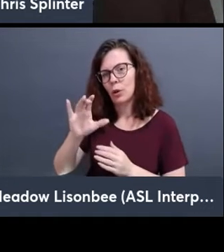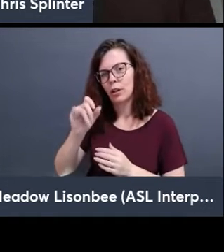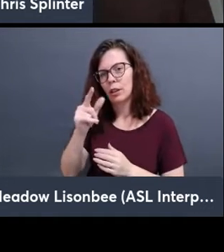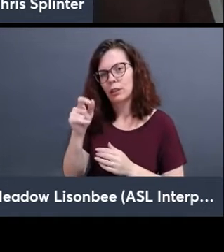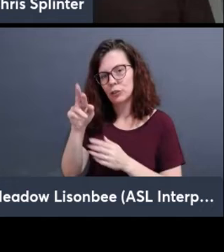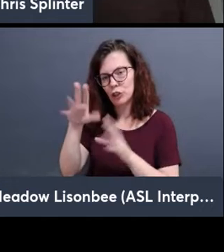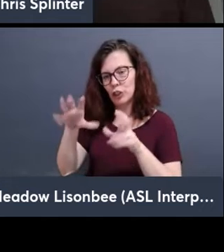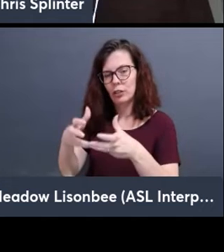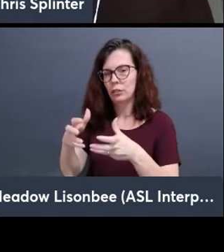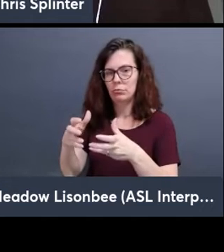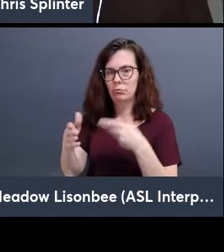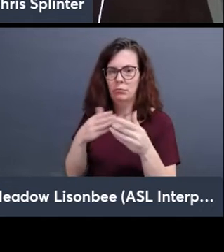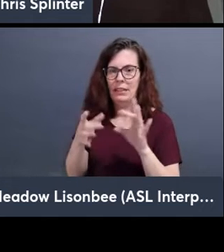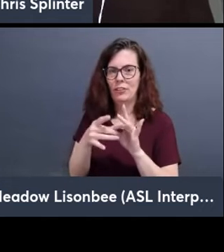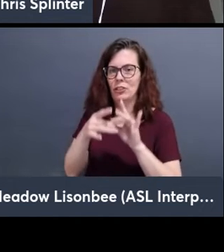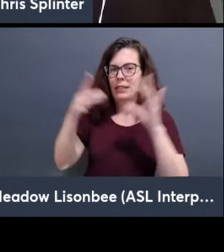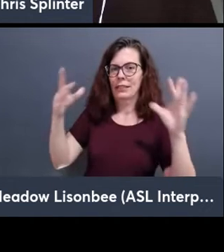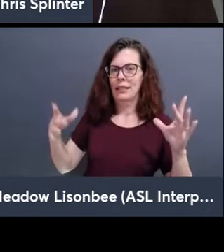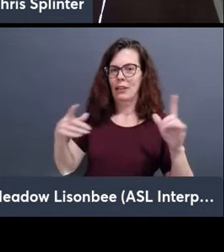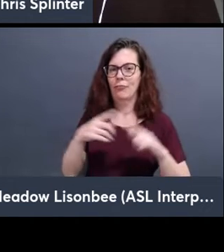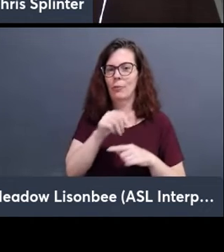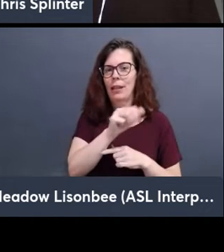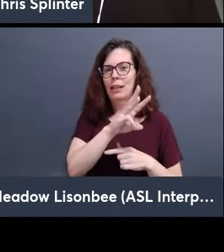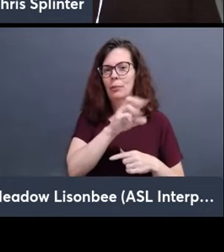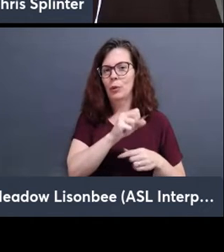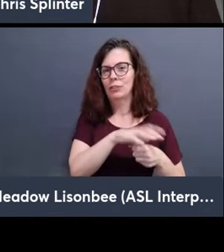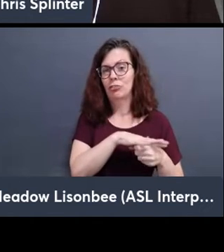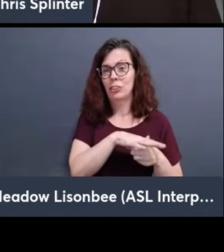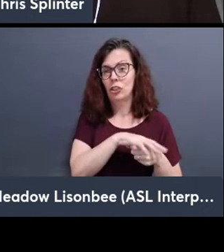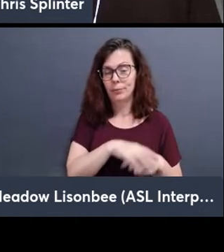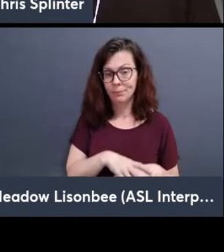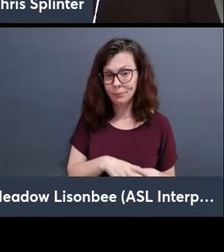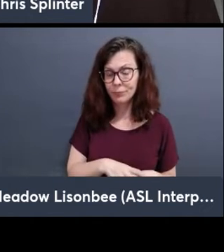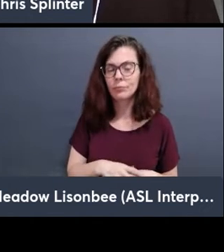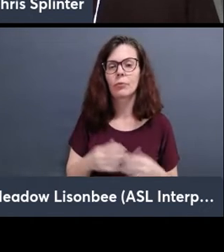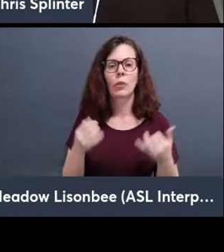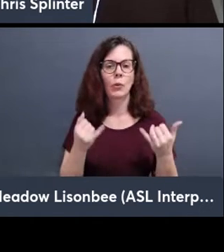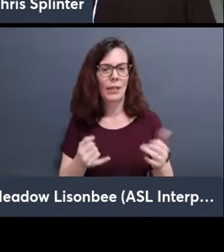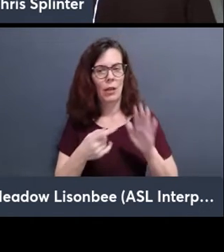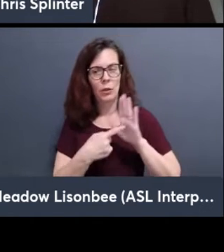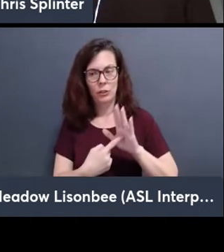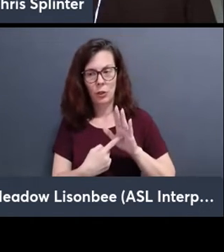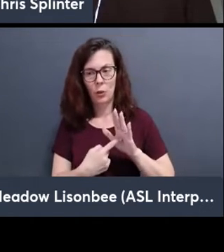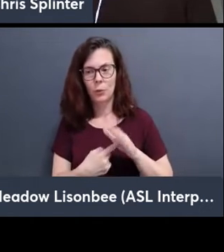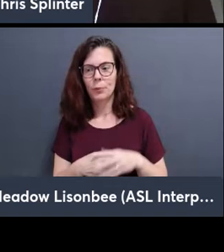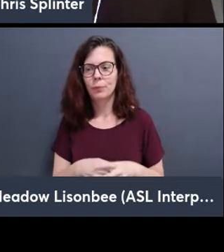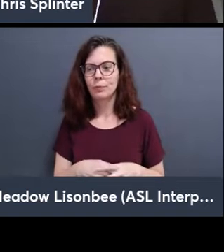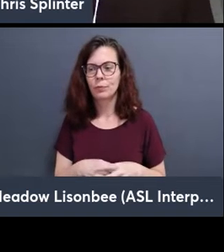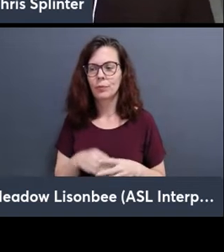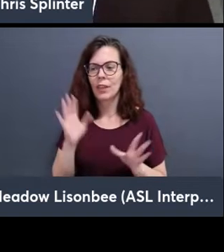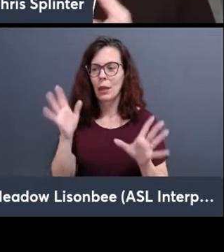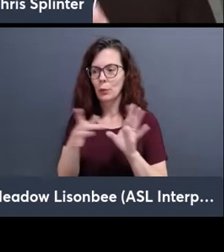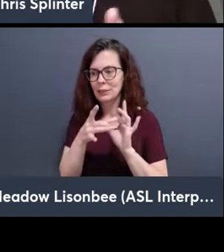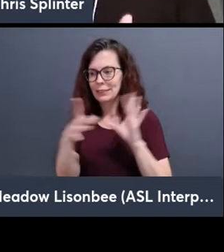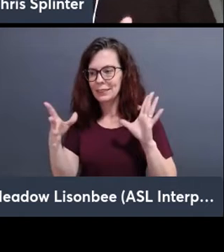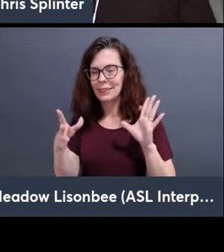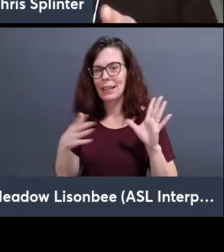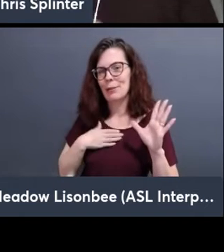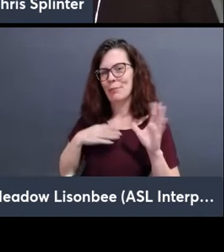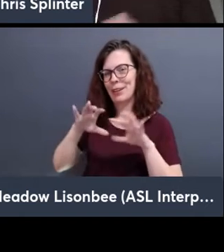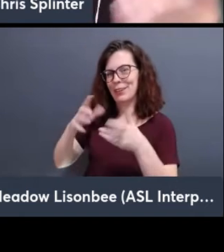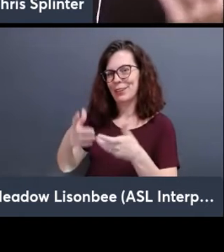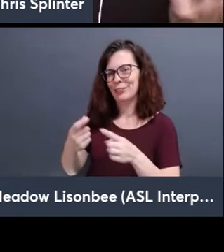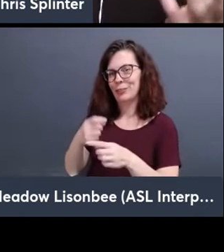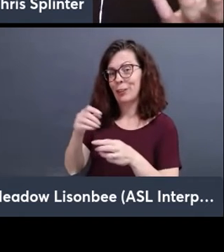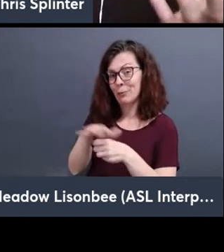while you're disconnected from the AWS region. And so what I'm going to show here is I'm going to disconnect my cluster from the region,